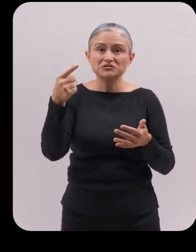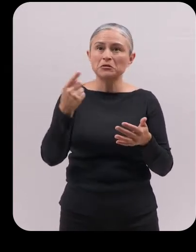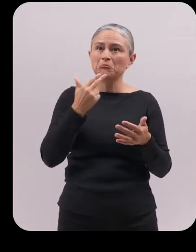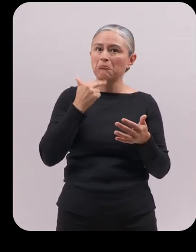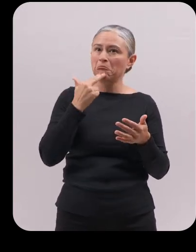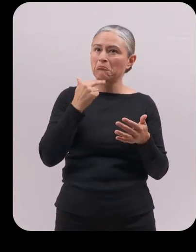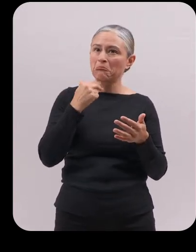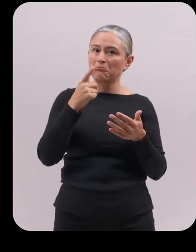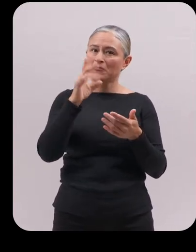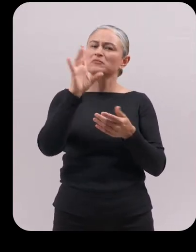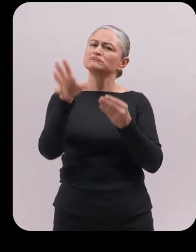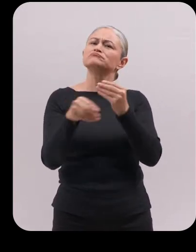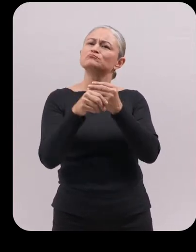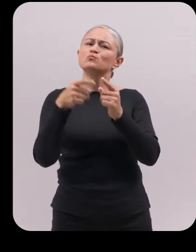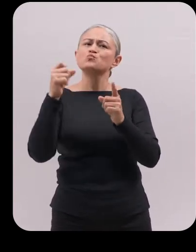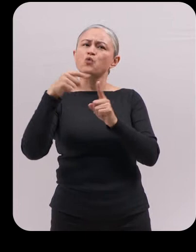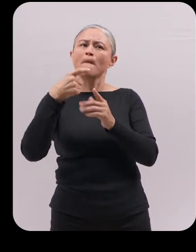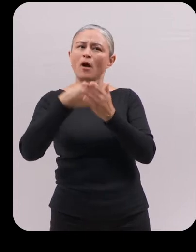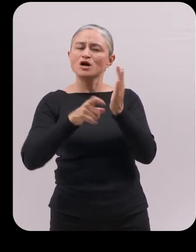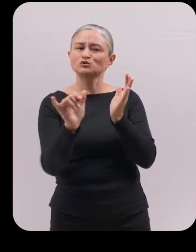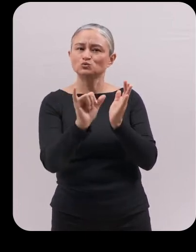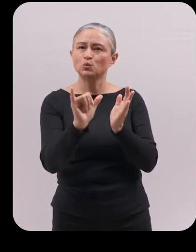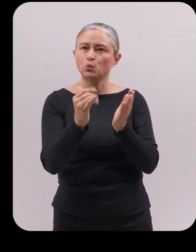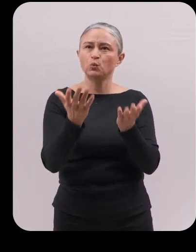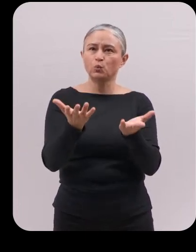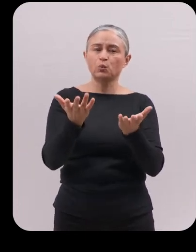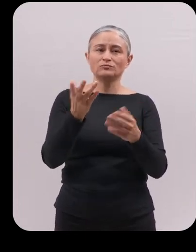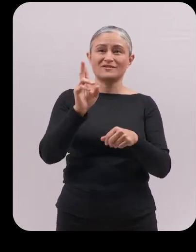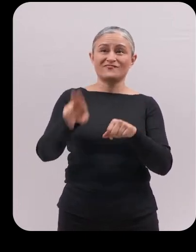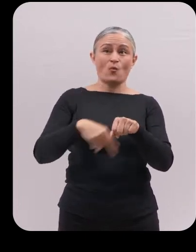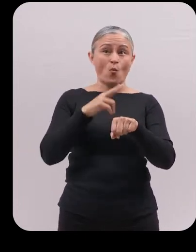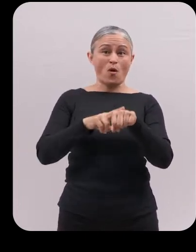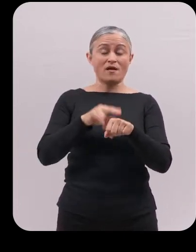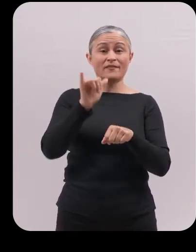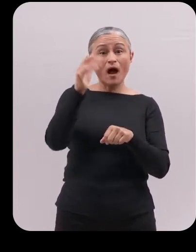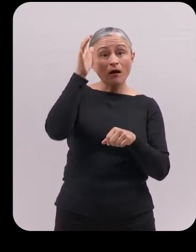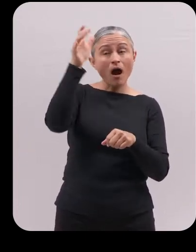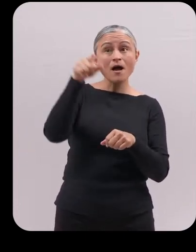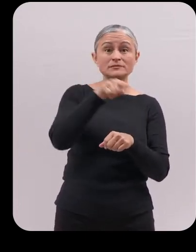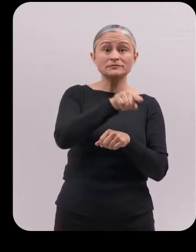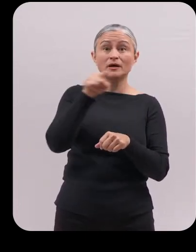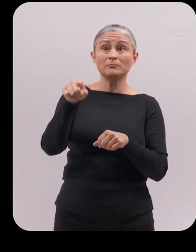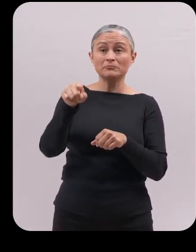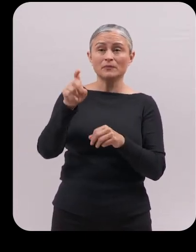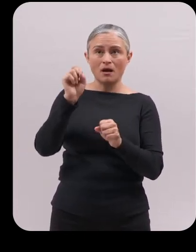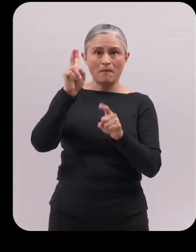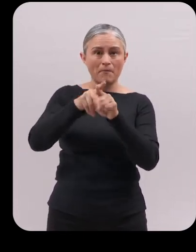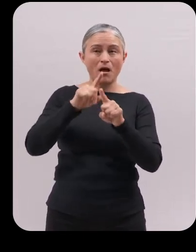any new prompts. Of course, this concept is extensible to so many